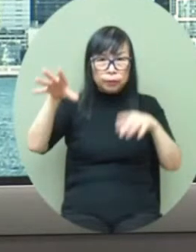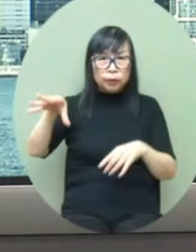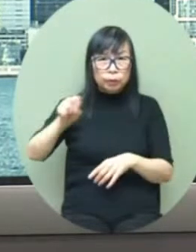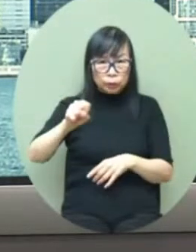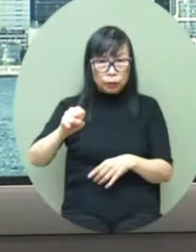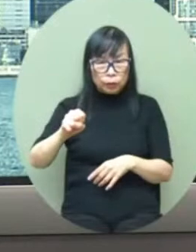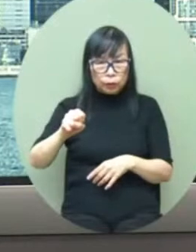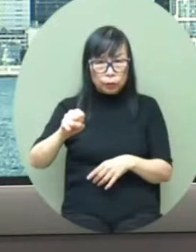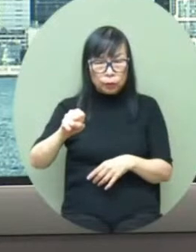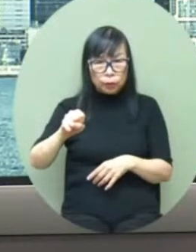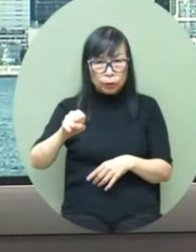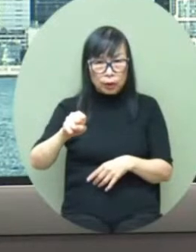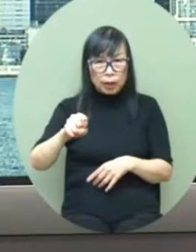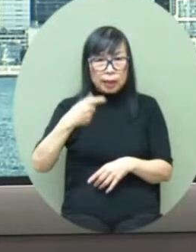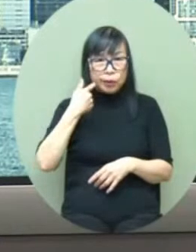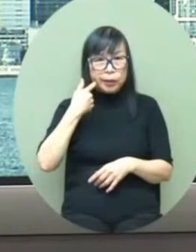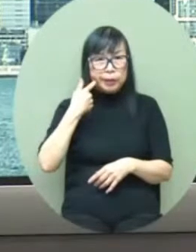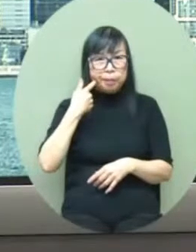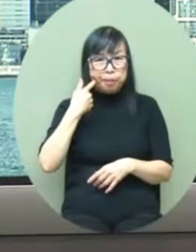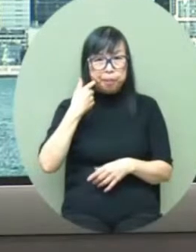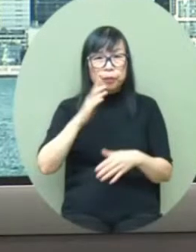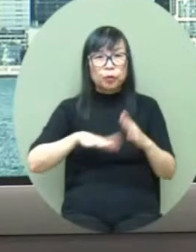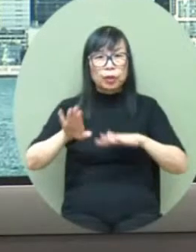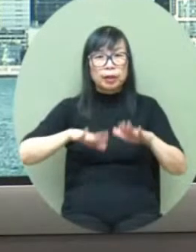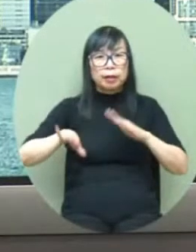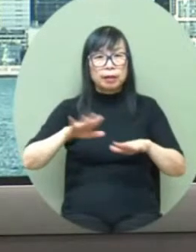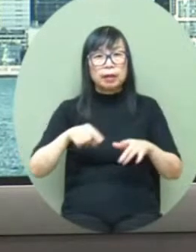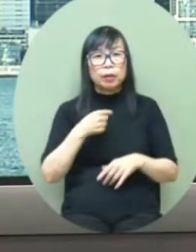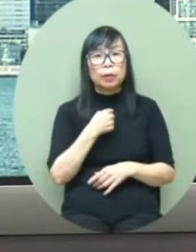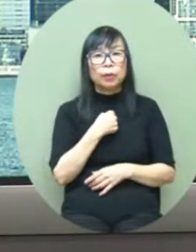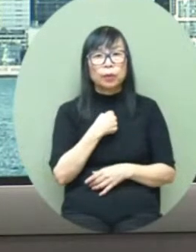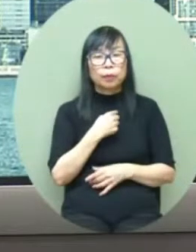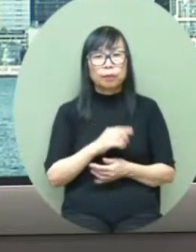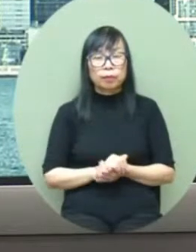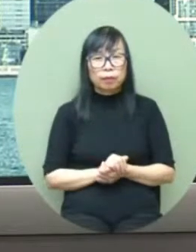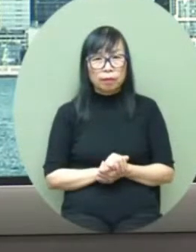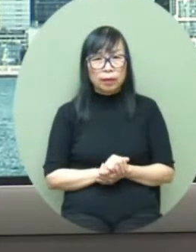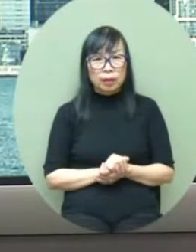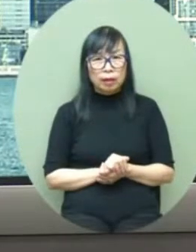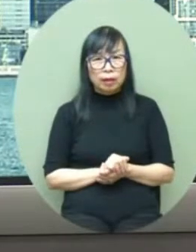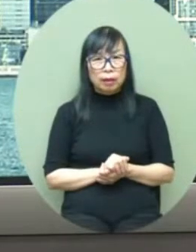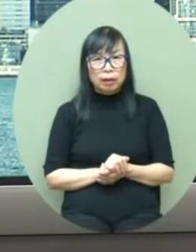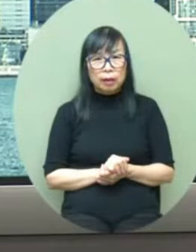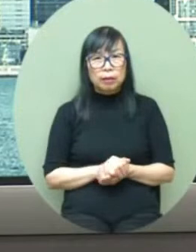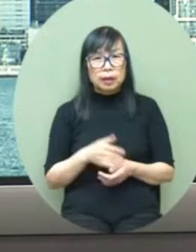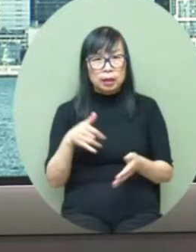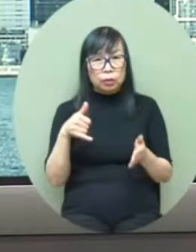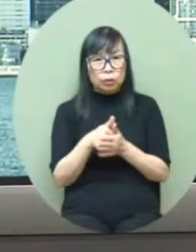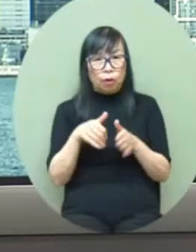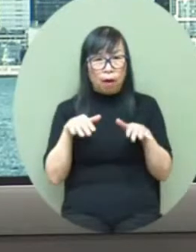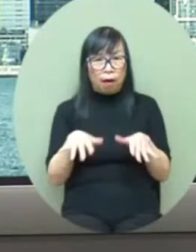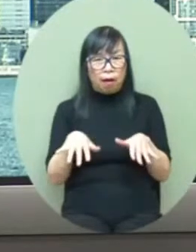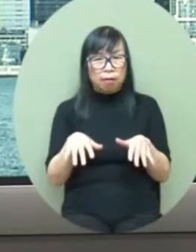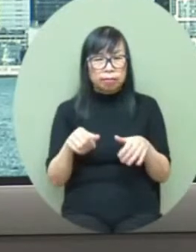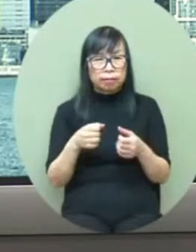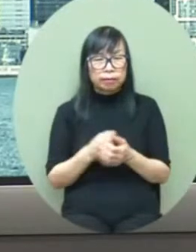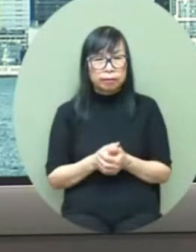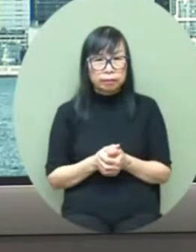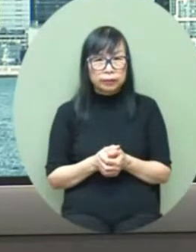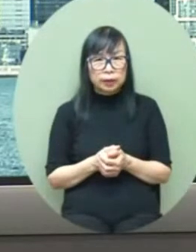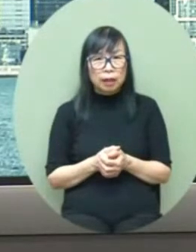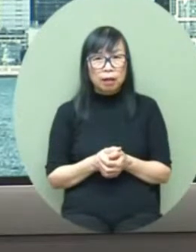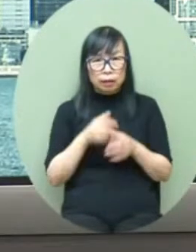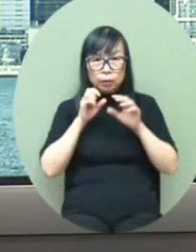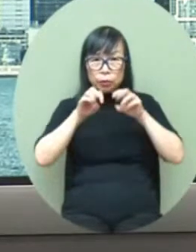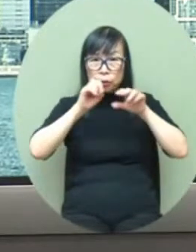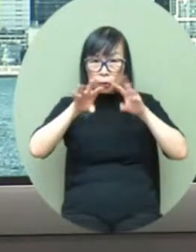For possible abuses, we need to deal with those cases in a serious way. There has to